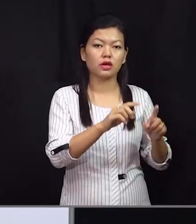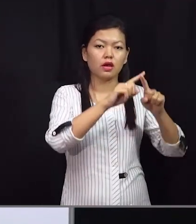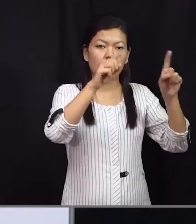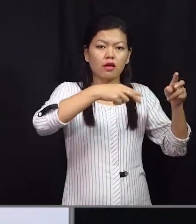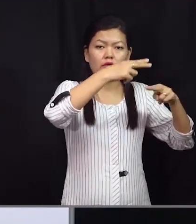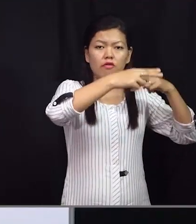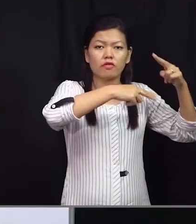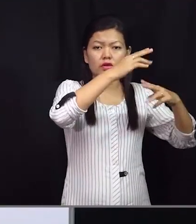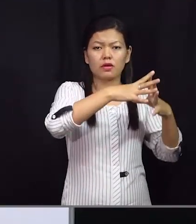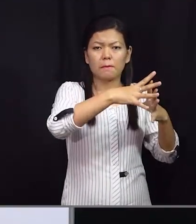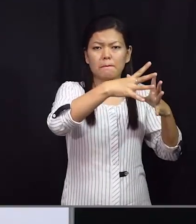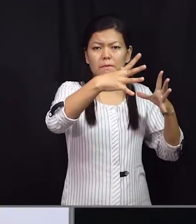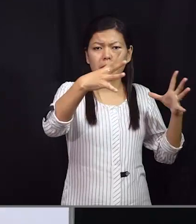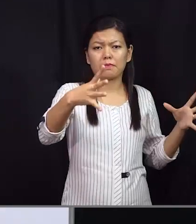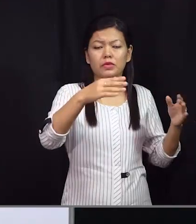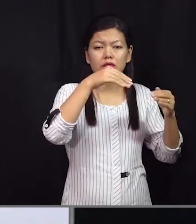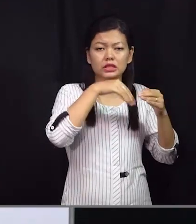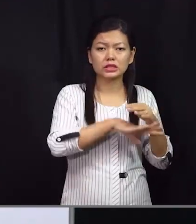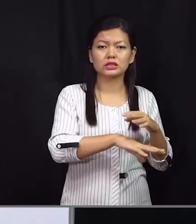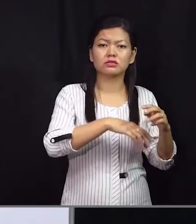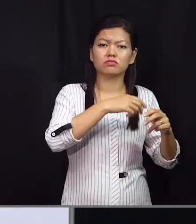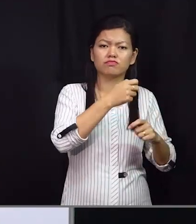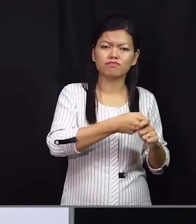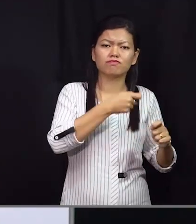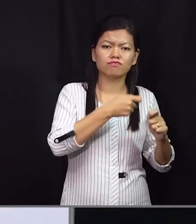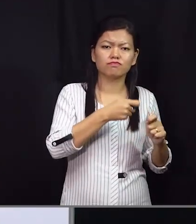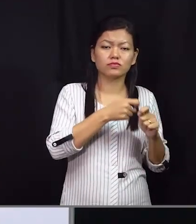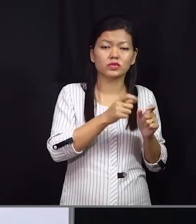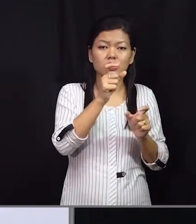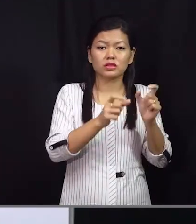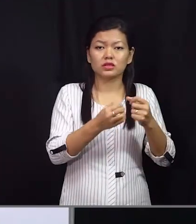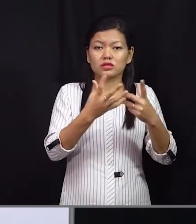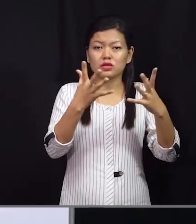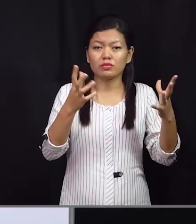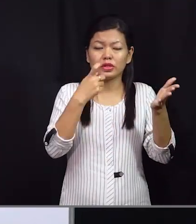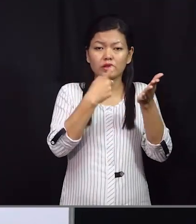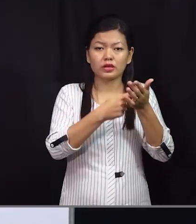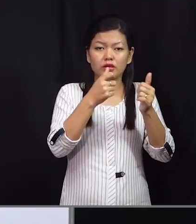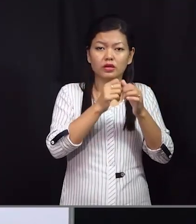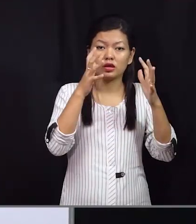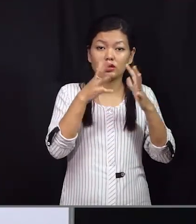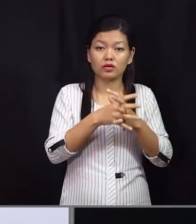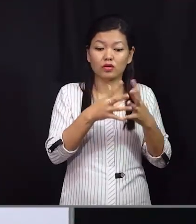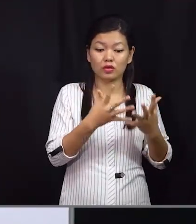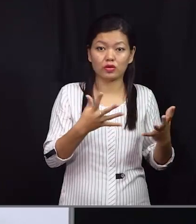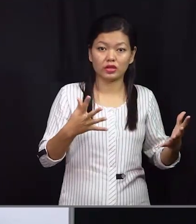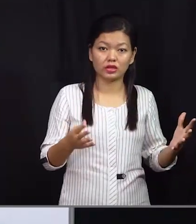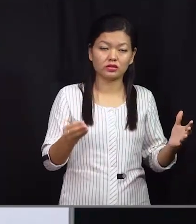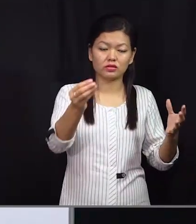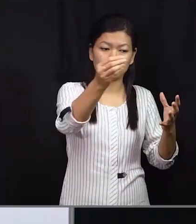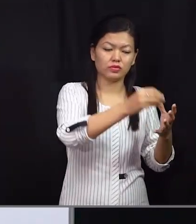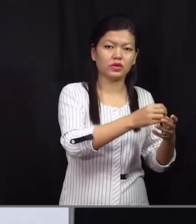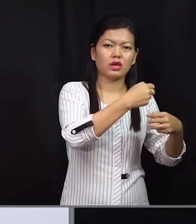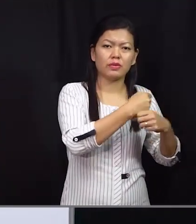All those activities are taking place before when the raw materials are being converted into a finished goods. Okay, so that